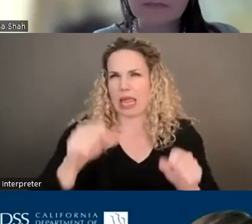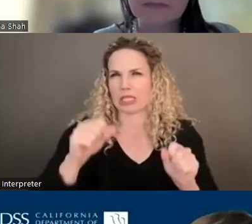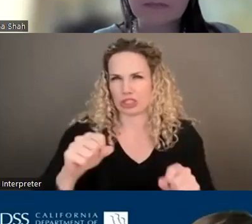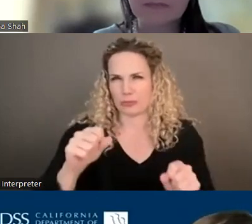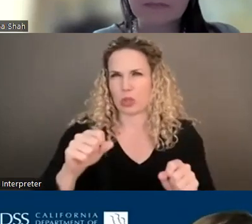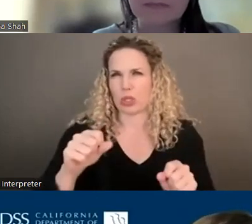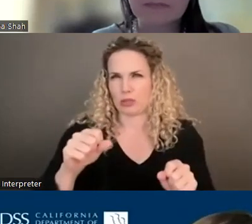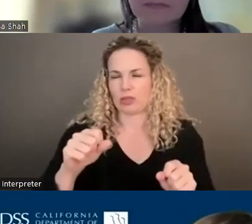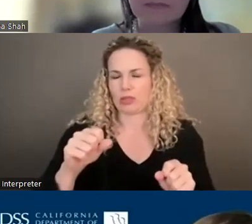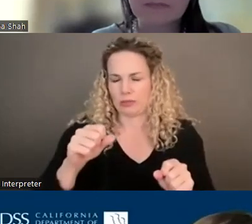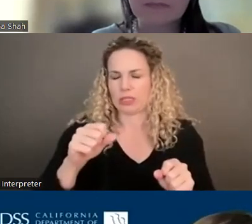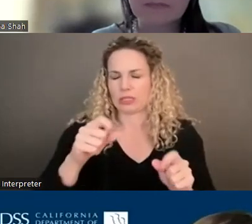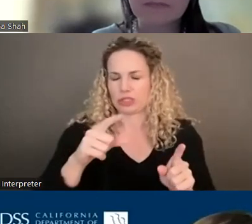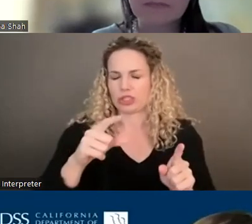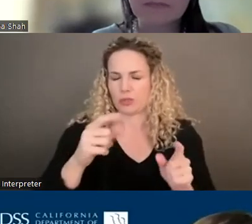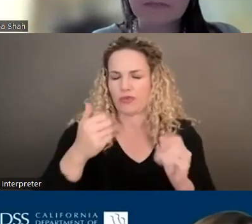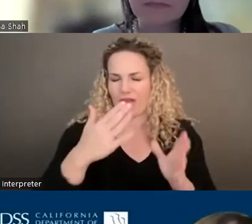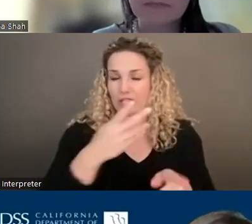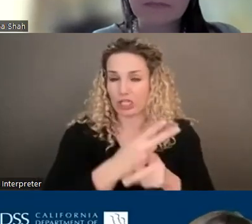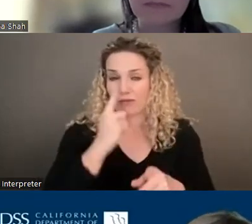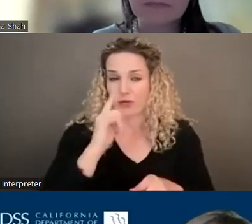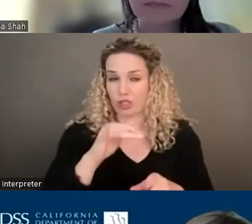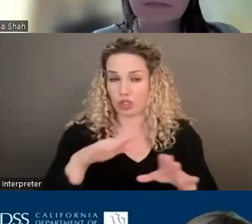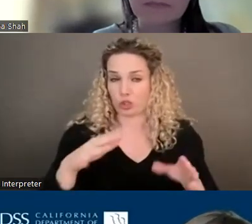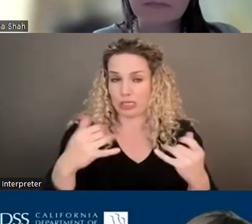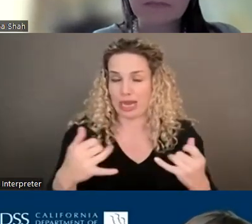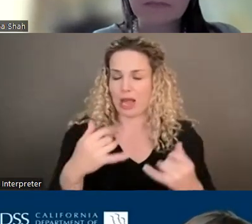children. Yeah, I'm still doing it now.